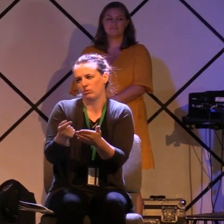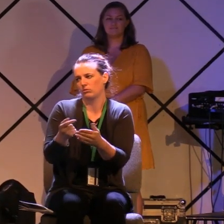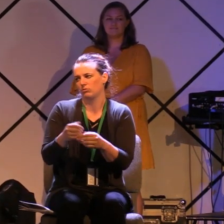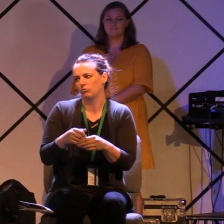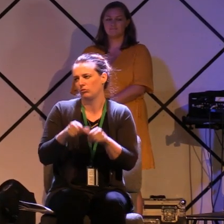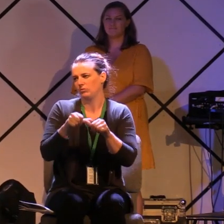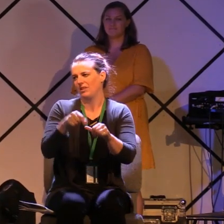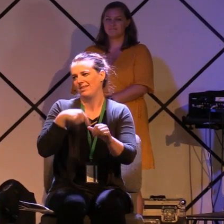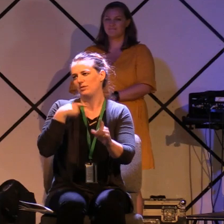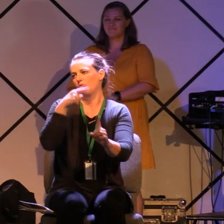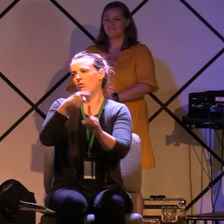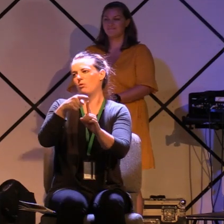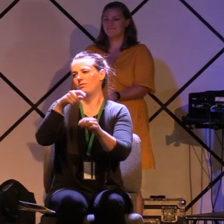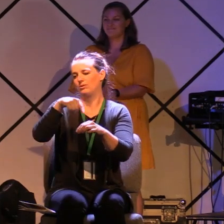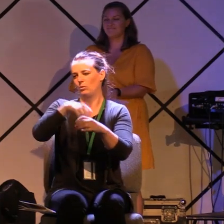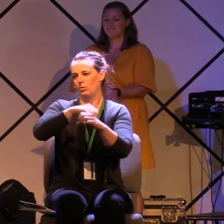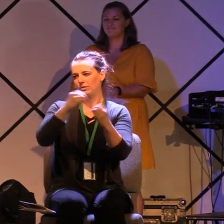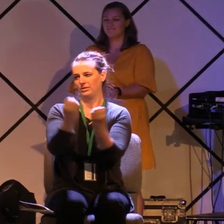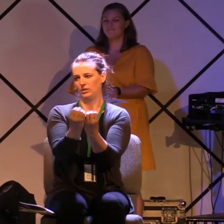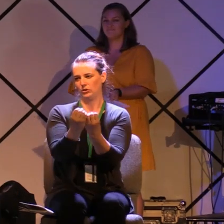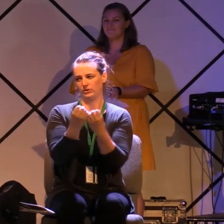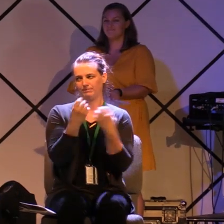organization.